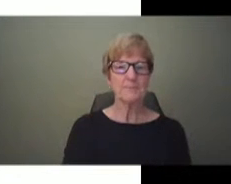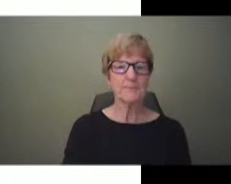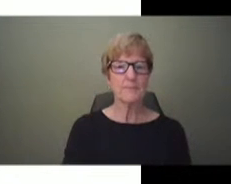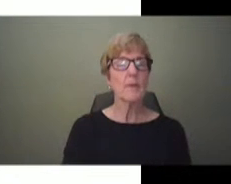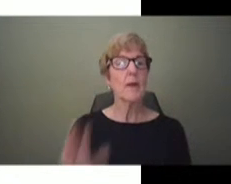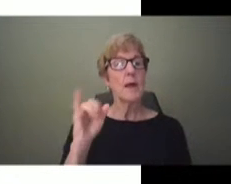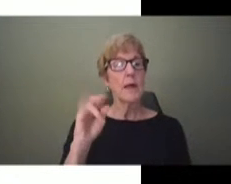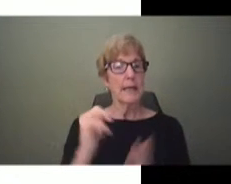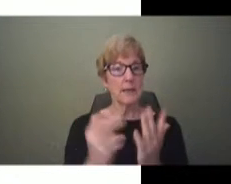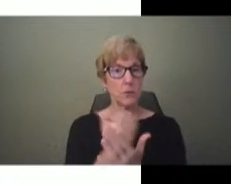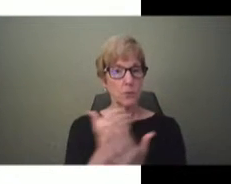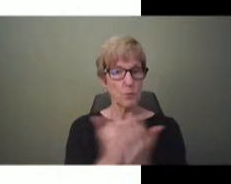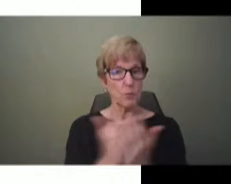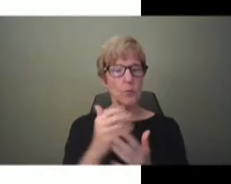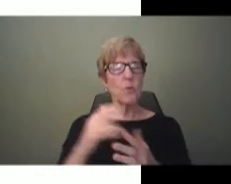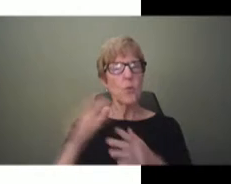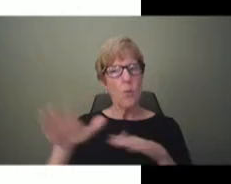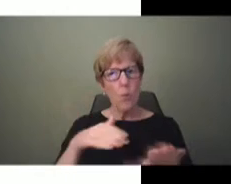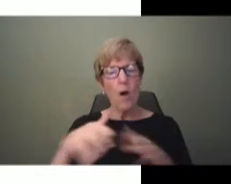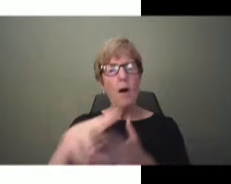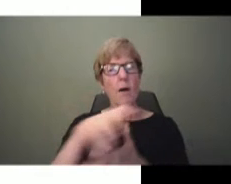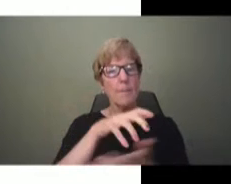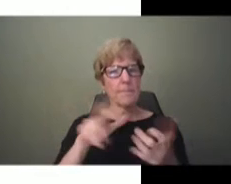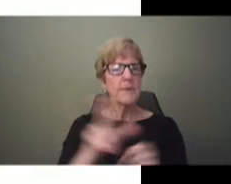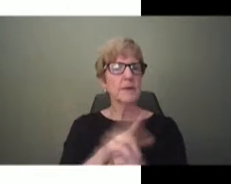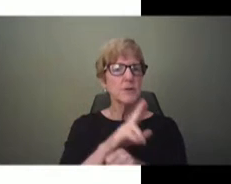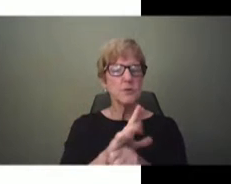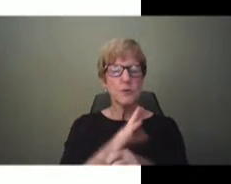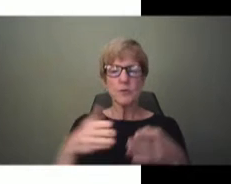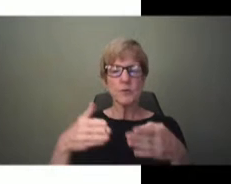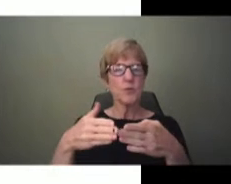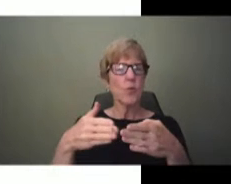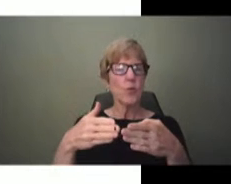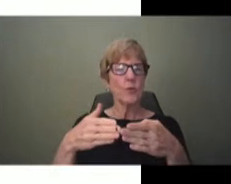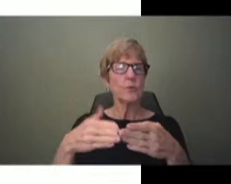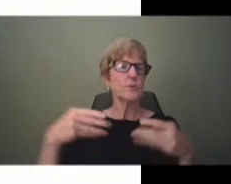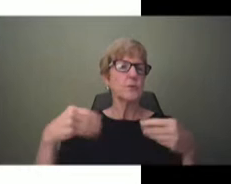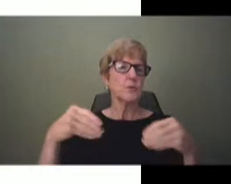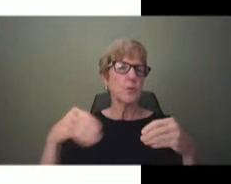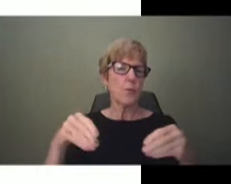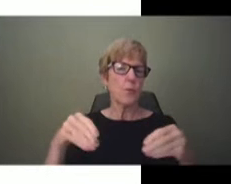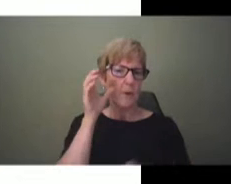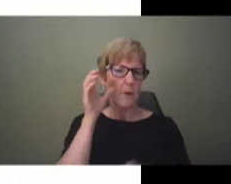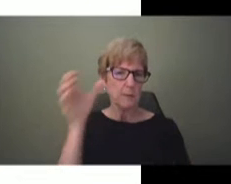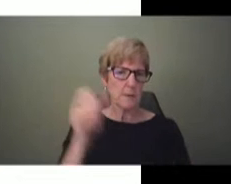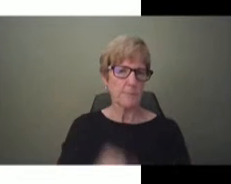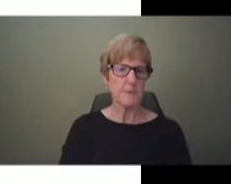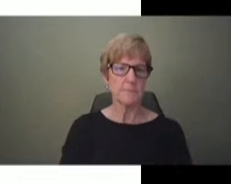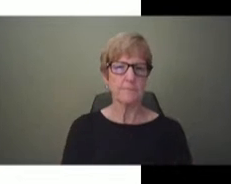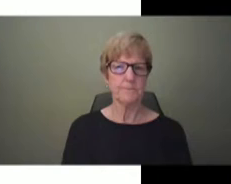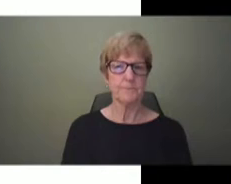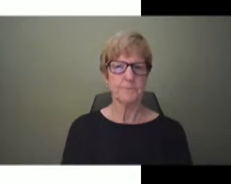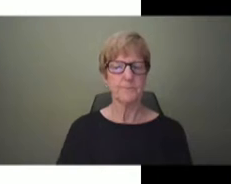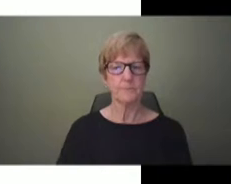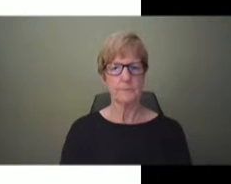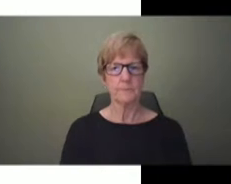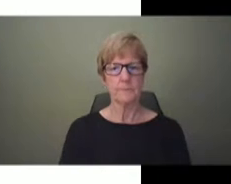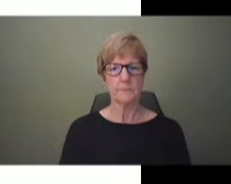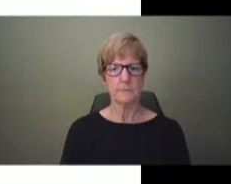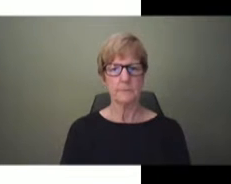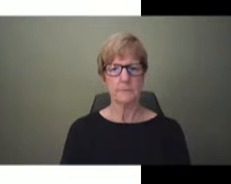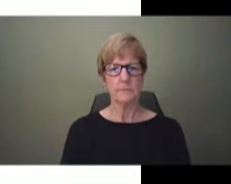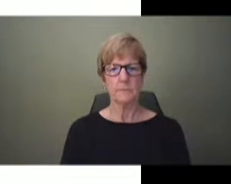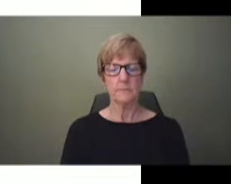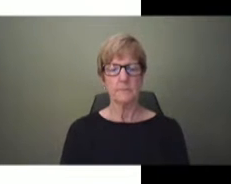new walkable mixed use Corner Shop concept next slide uh the